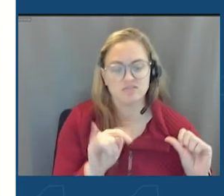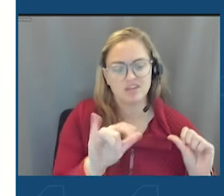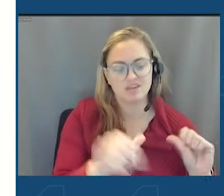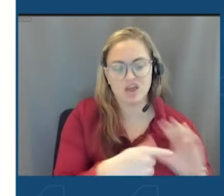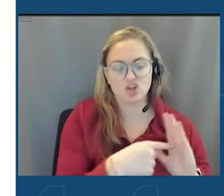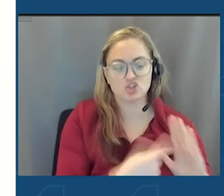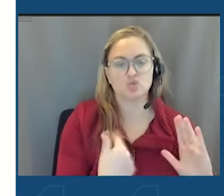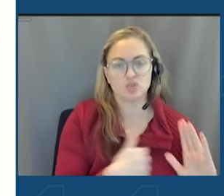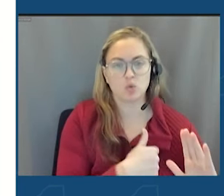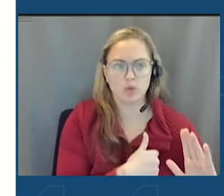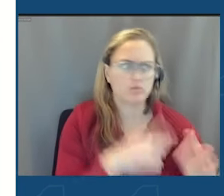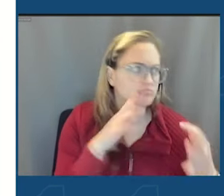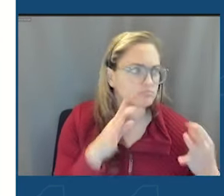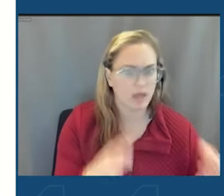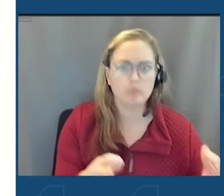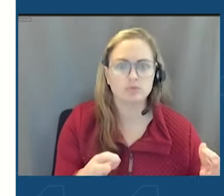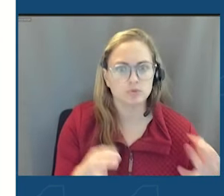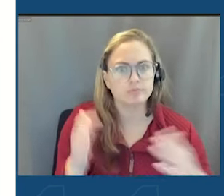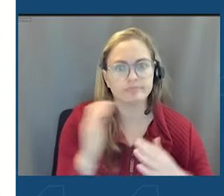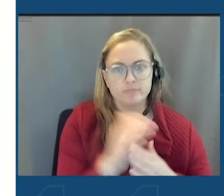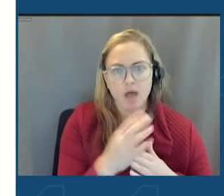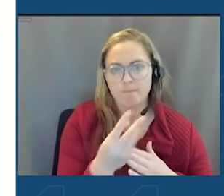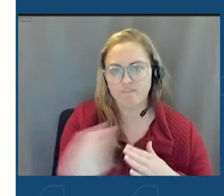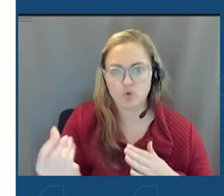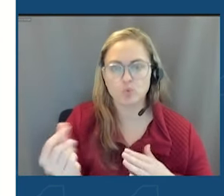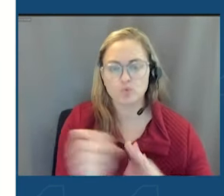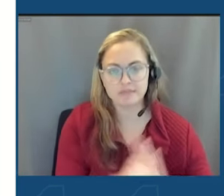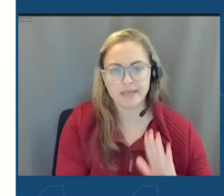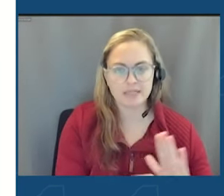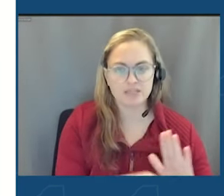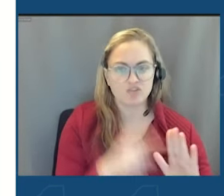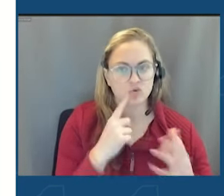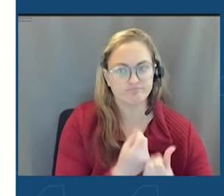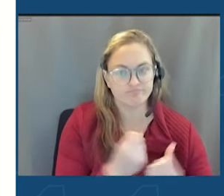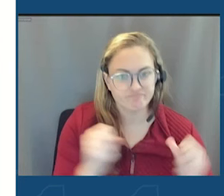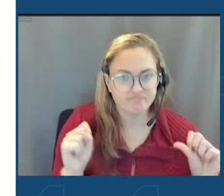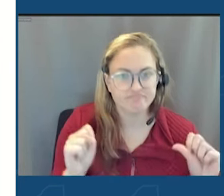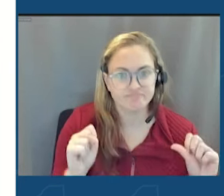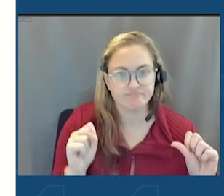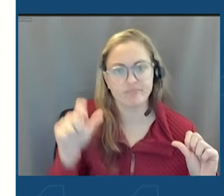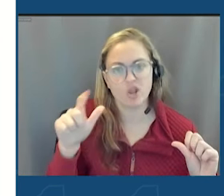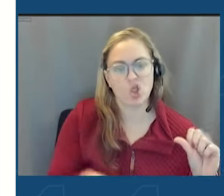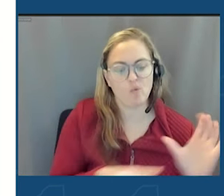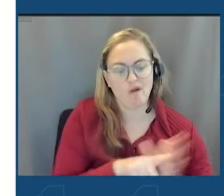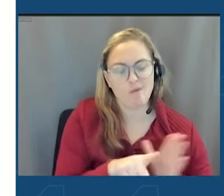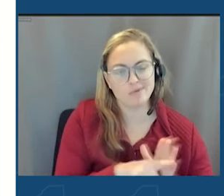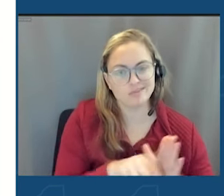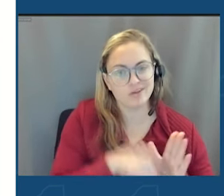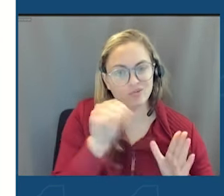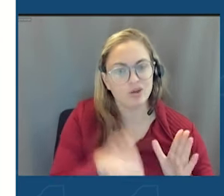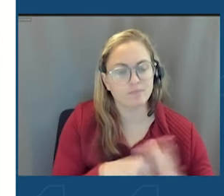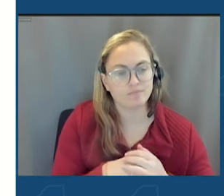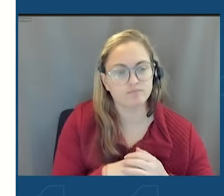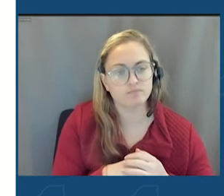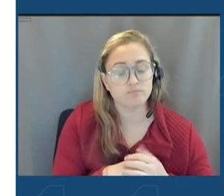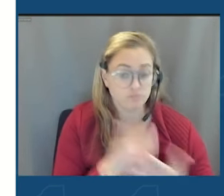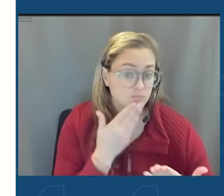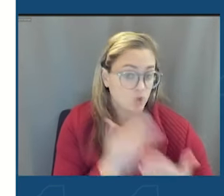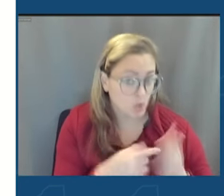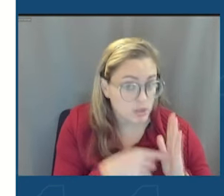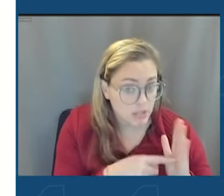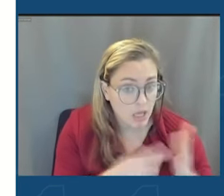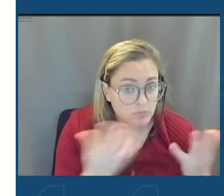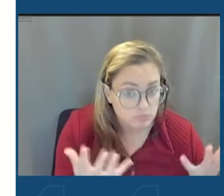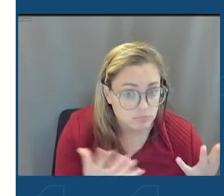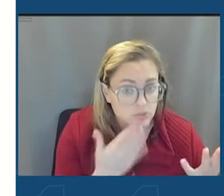are absolutely in the top few states in terms of having a lower homicide rate. These are all good signs. These are all